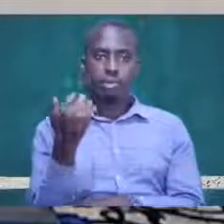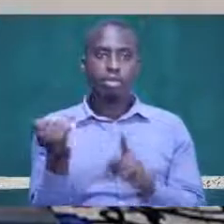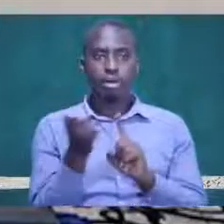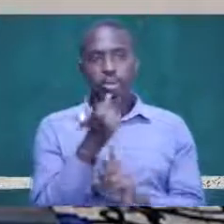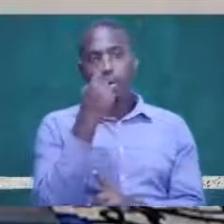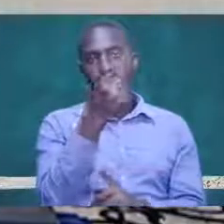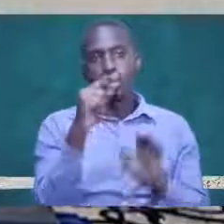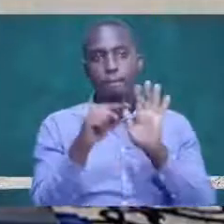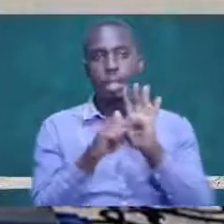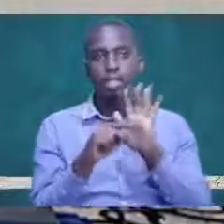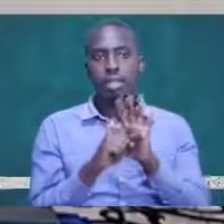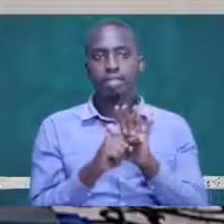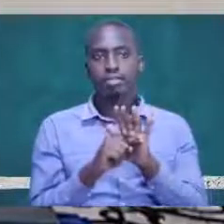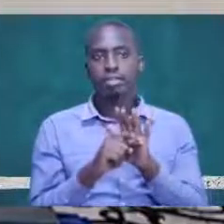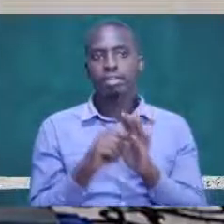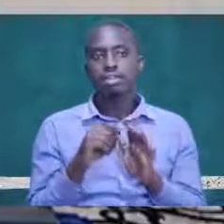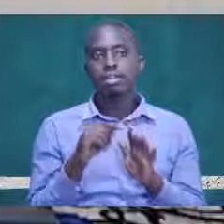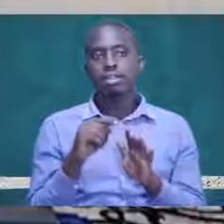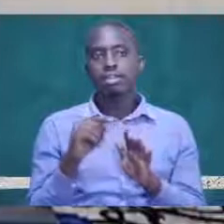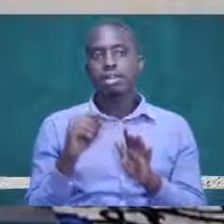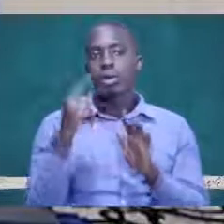1 minus